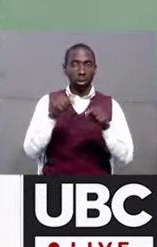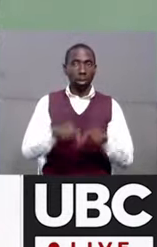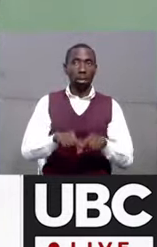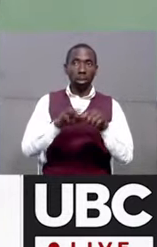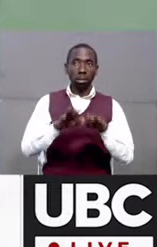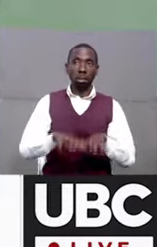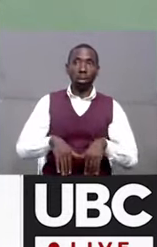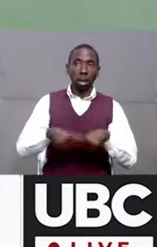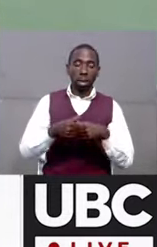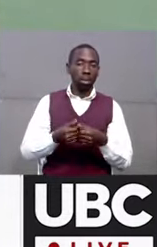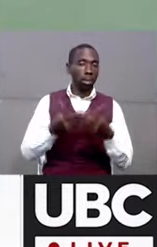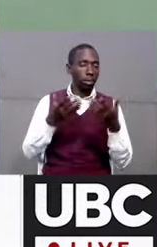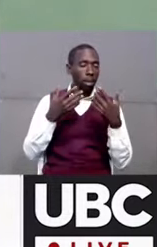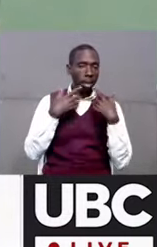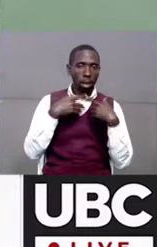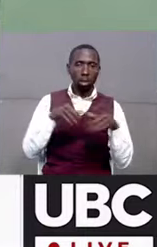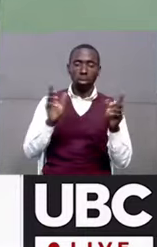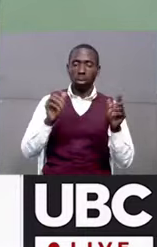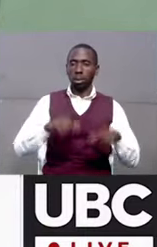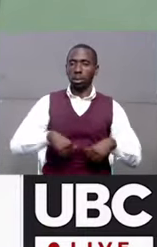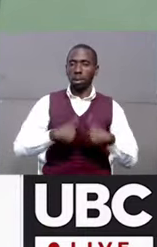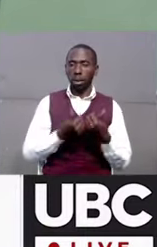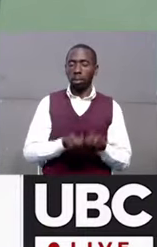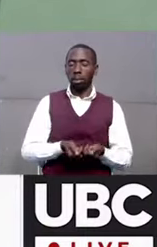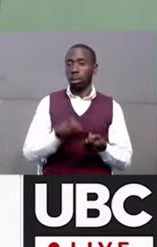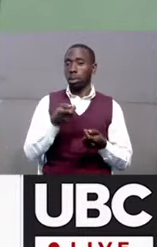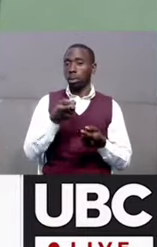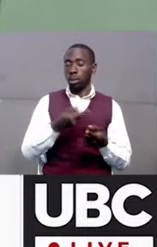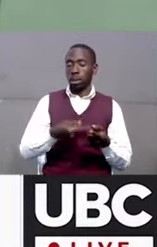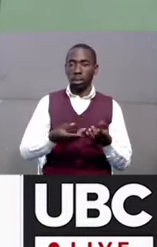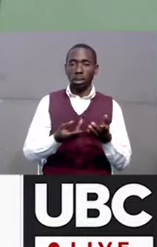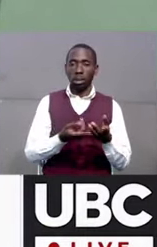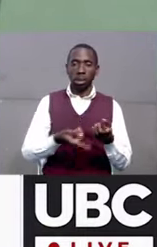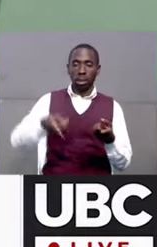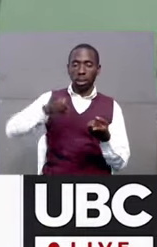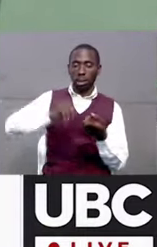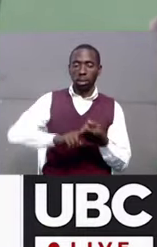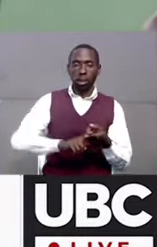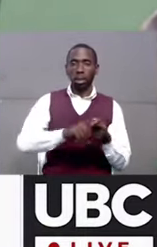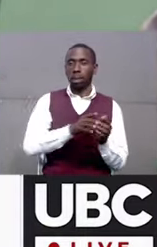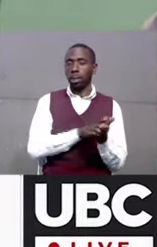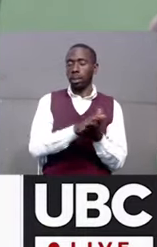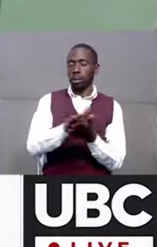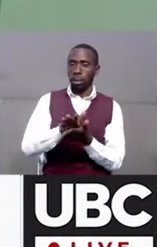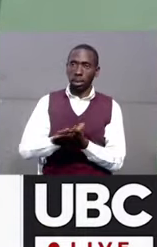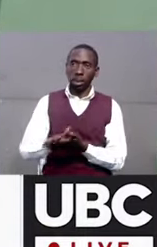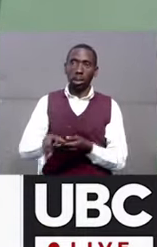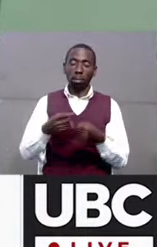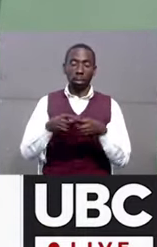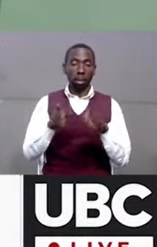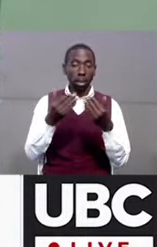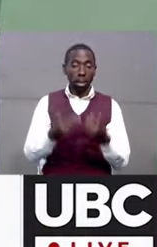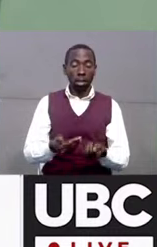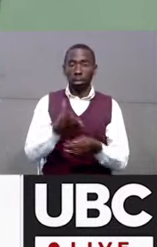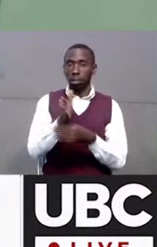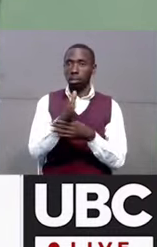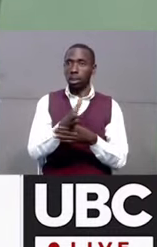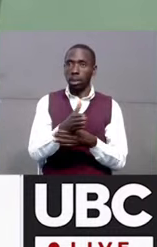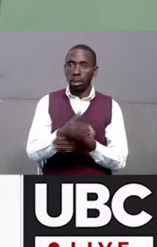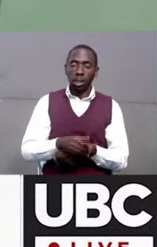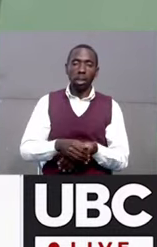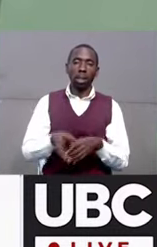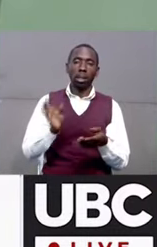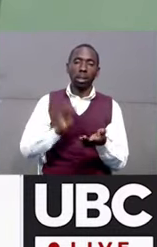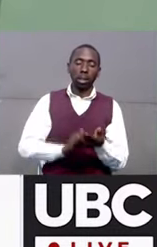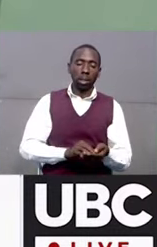itself on this supplementary expenditure. And right now, the Minister is